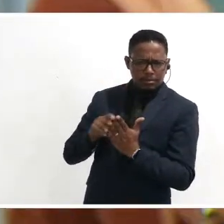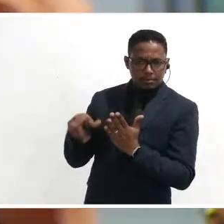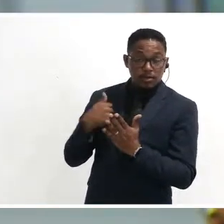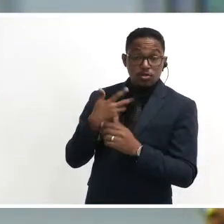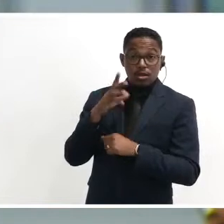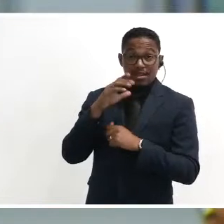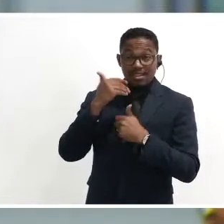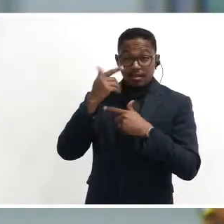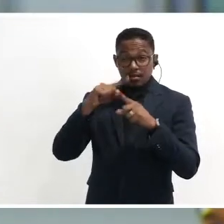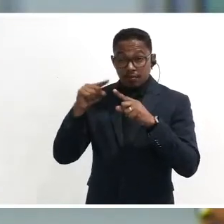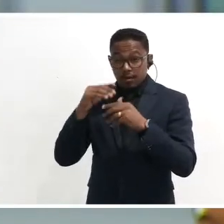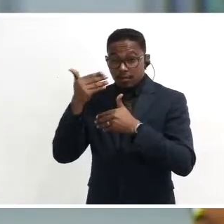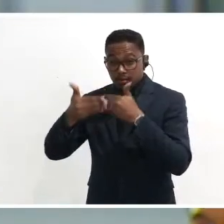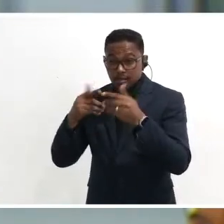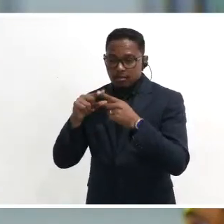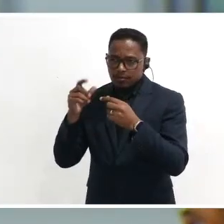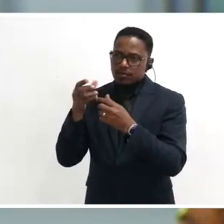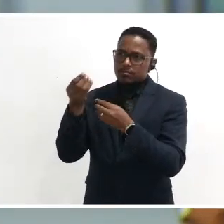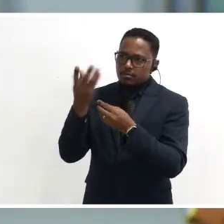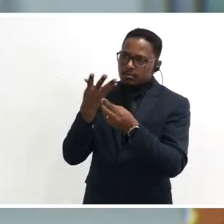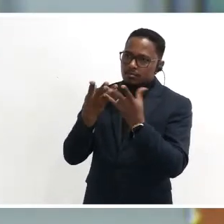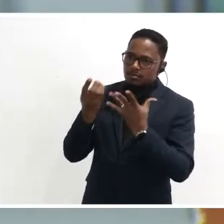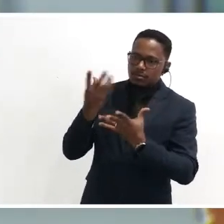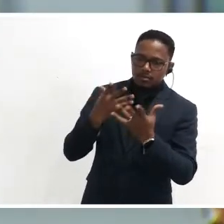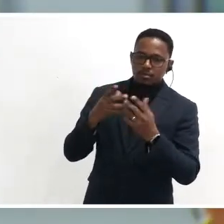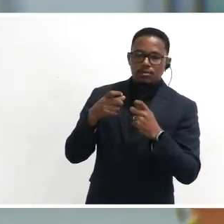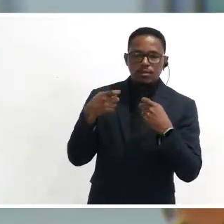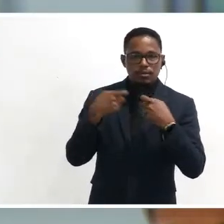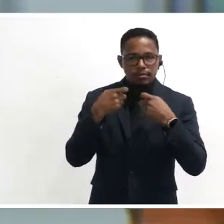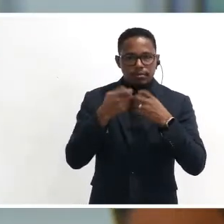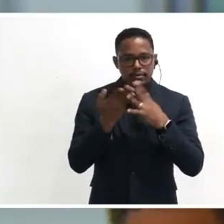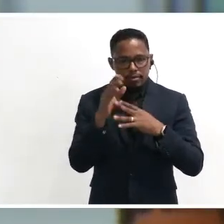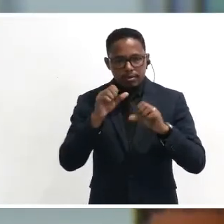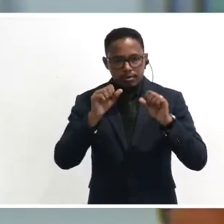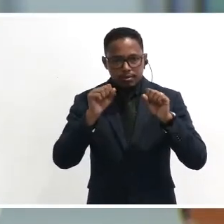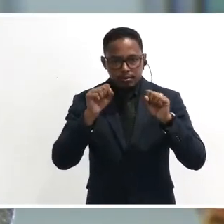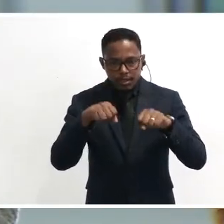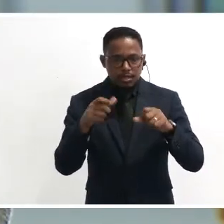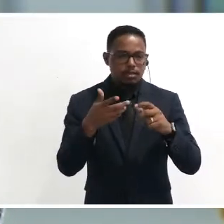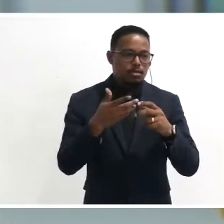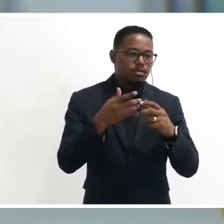whole semiconductor assembly, testing, and packaging,